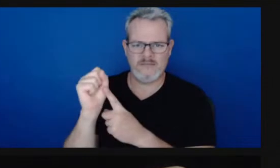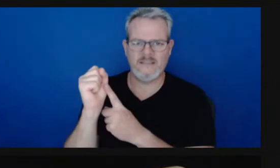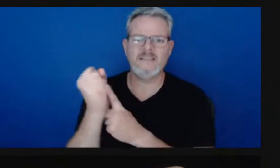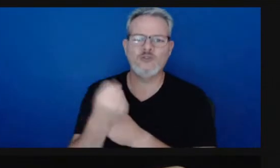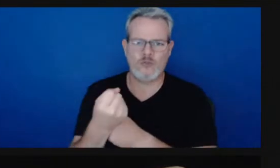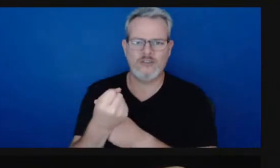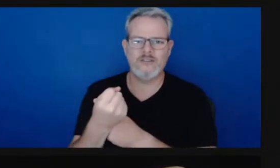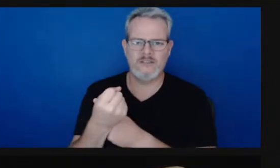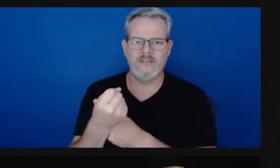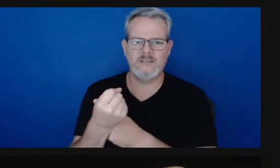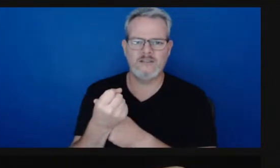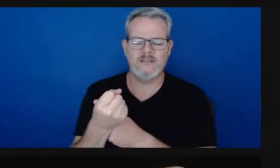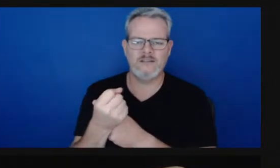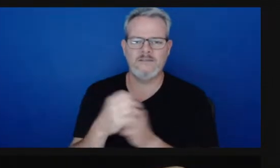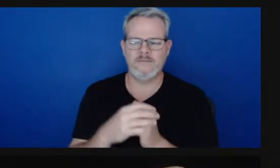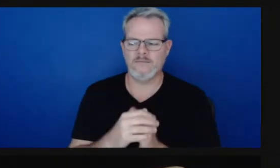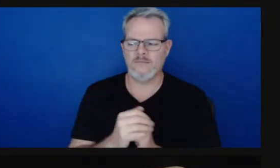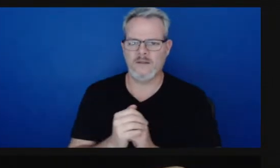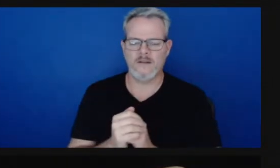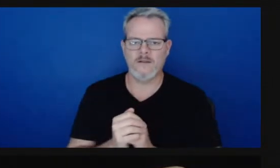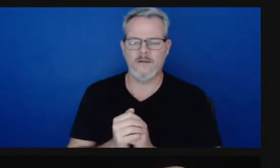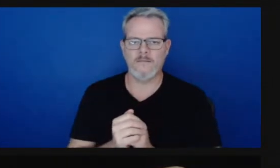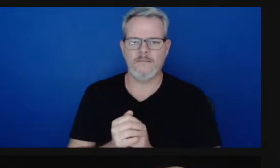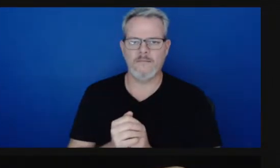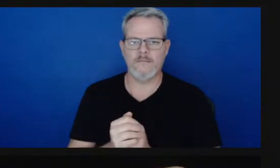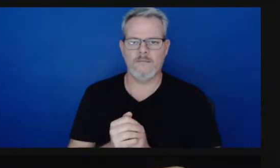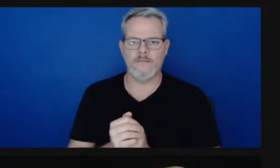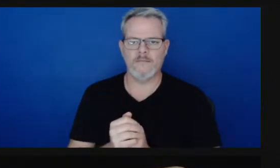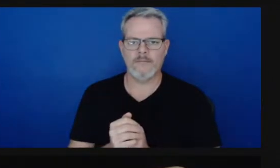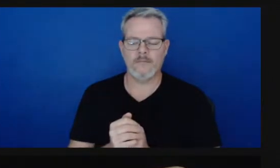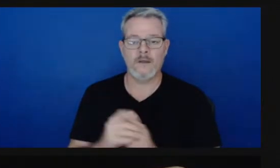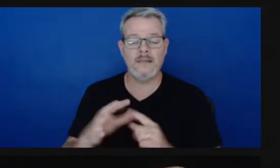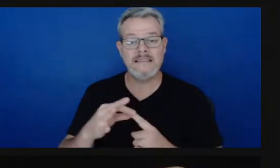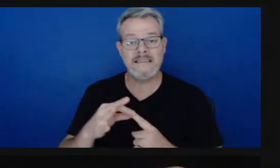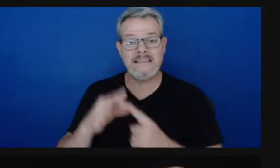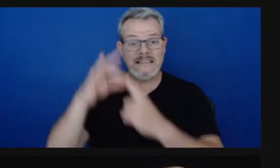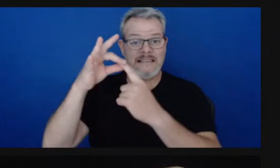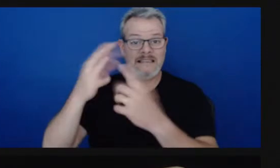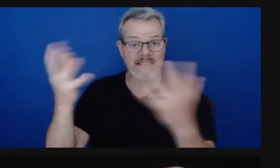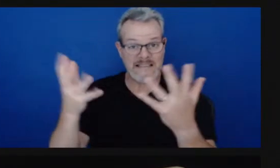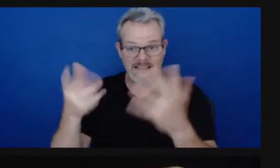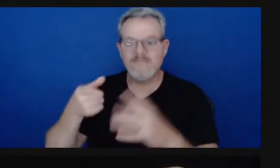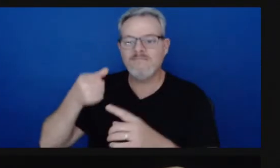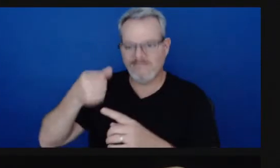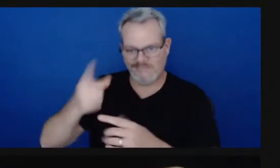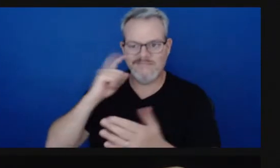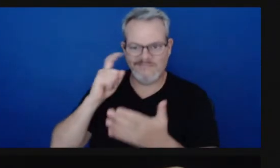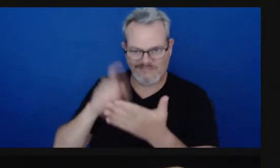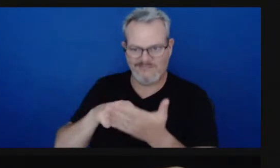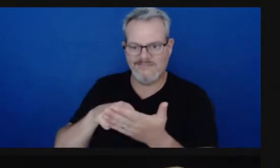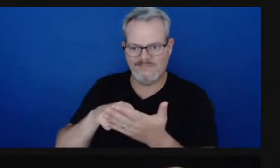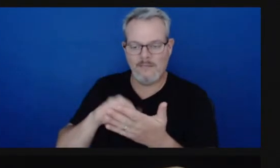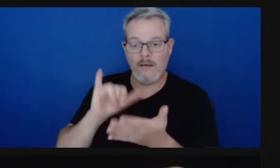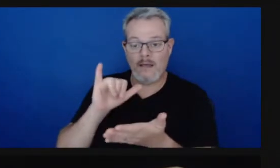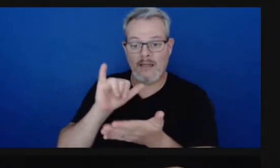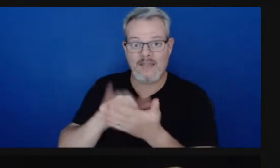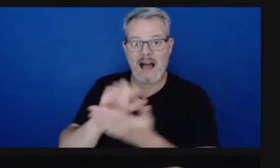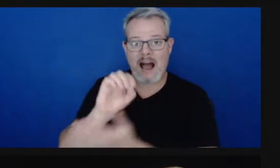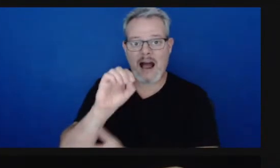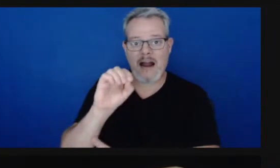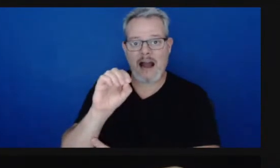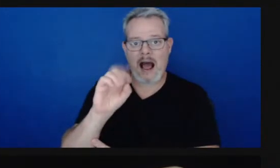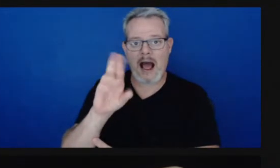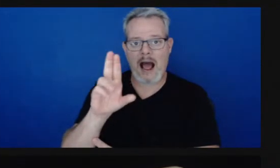way as well. And it's not just here. This is the crater rim station. And closest at the outlet station on